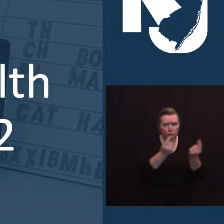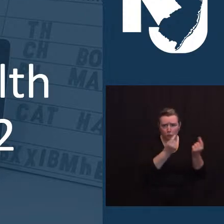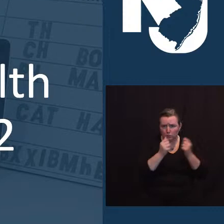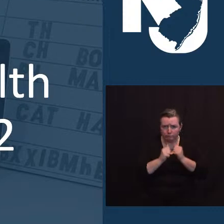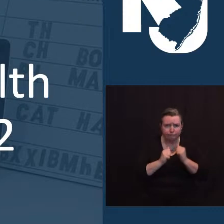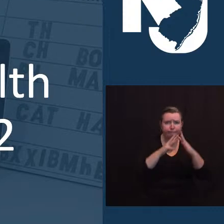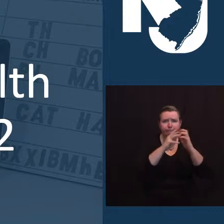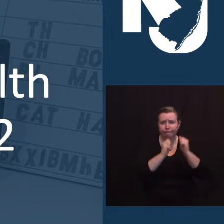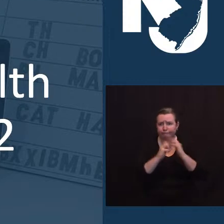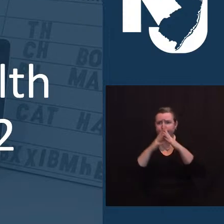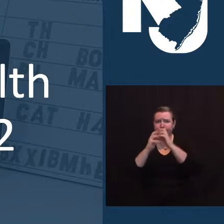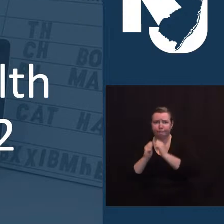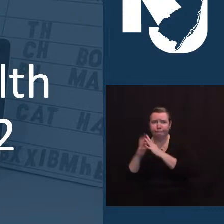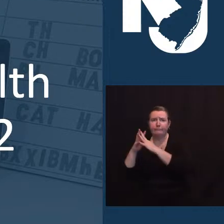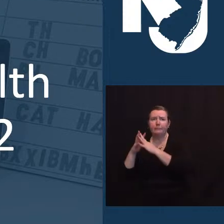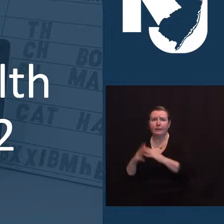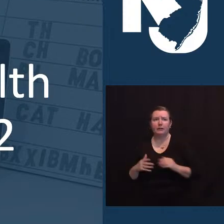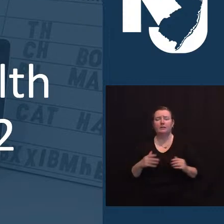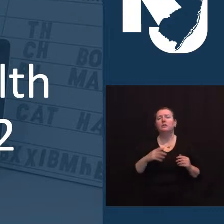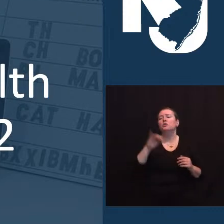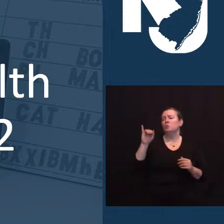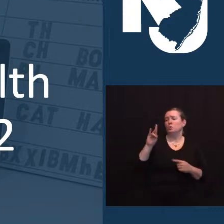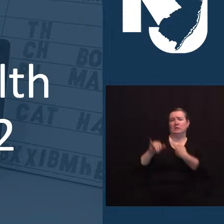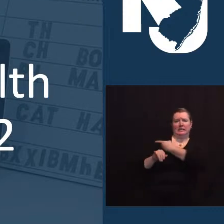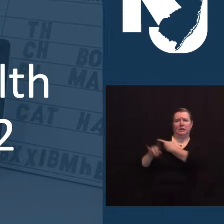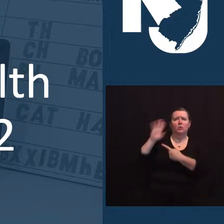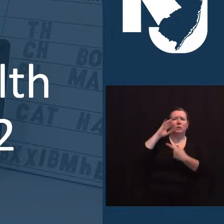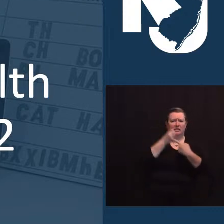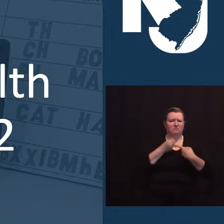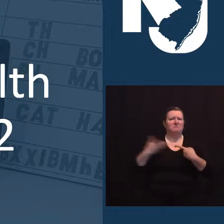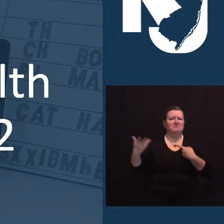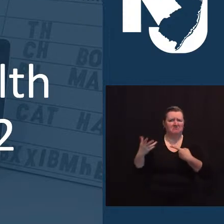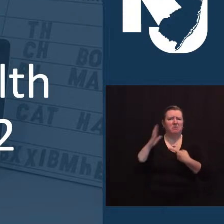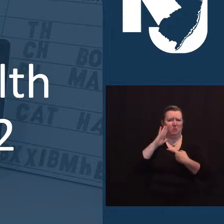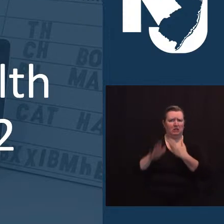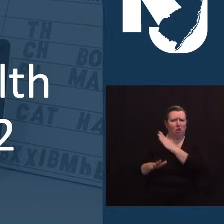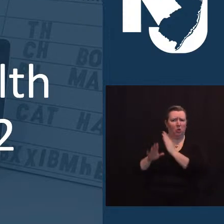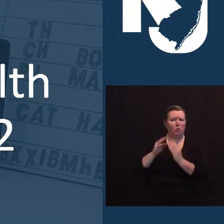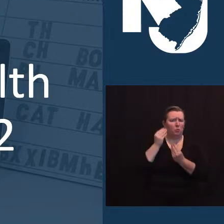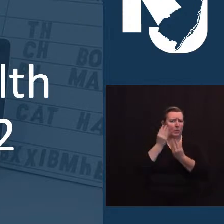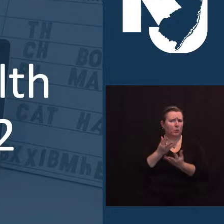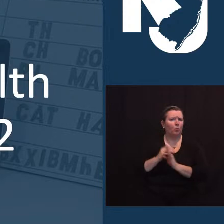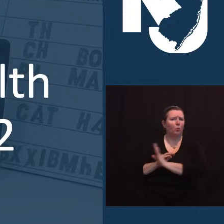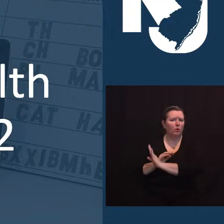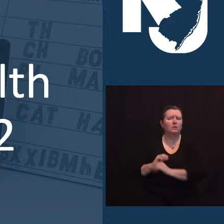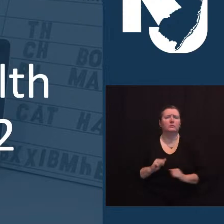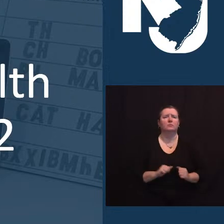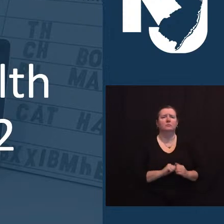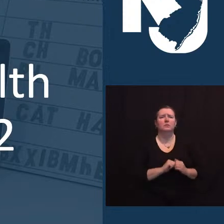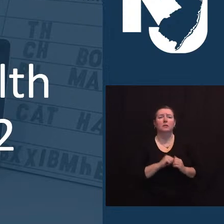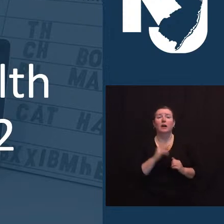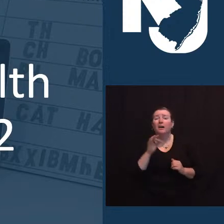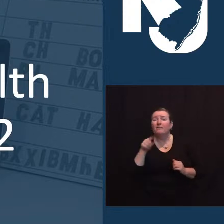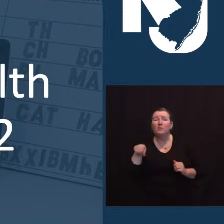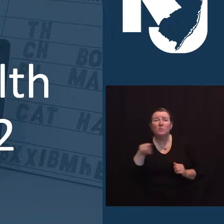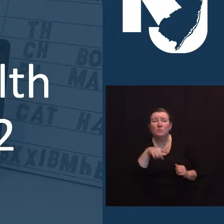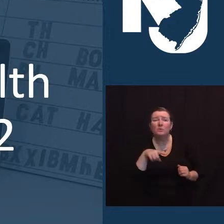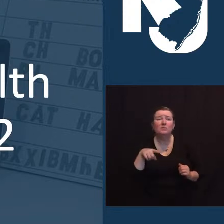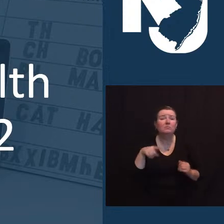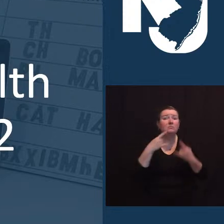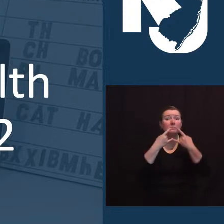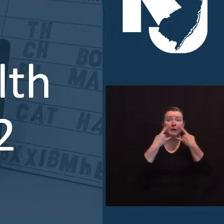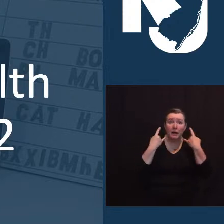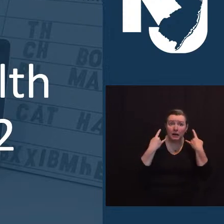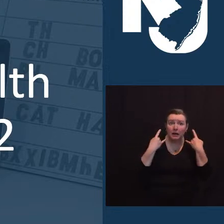hit on a couple of the broader points. First, if masking and frequent hand washing can be maintained